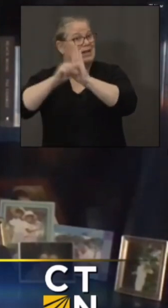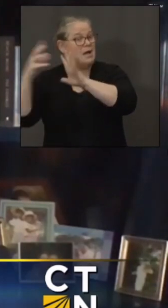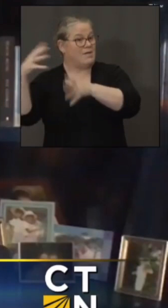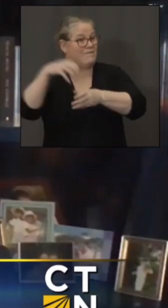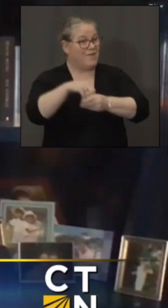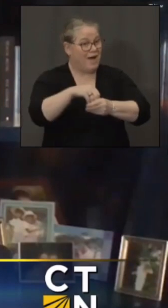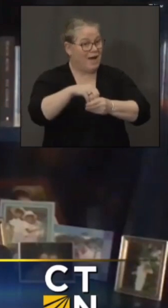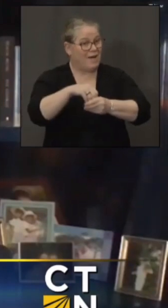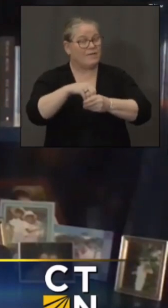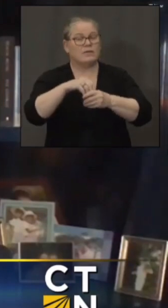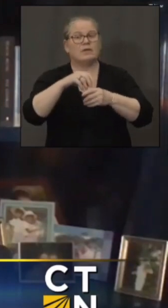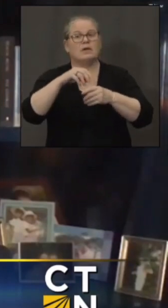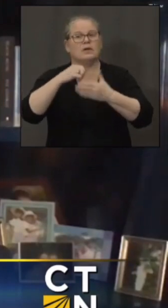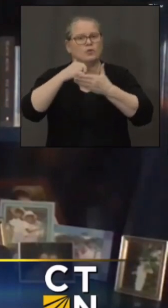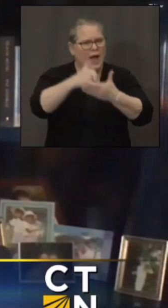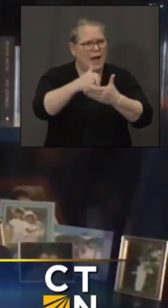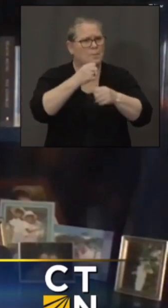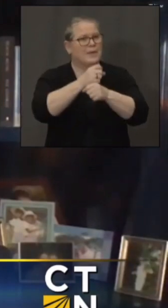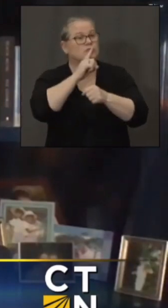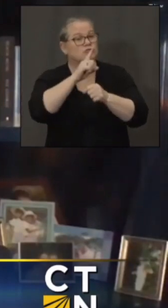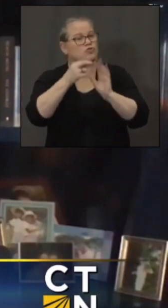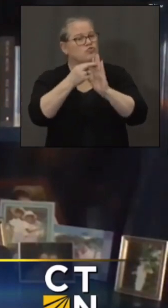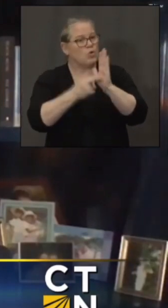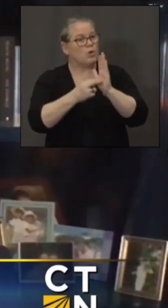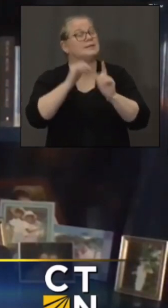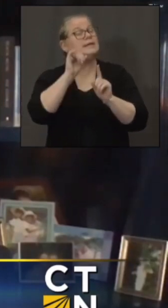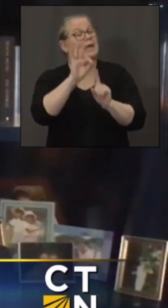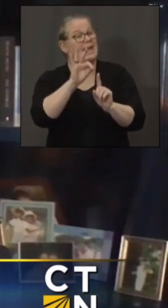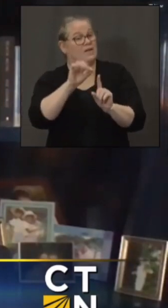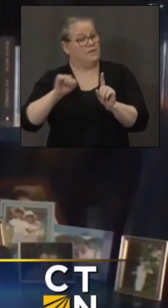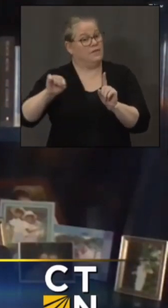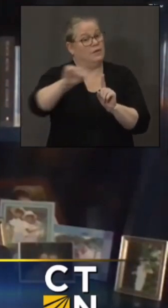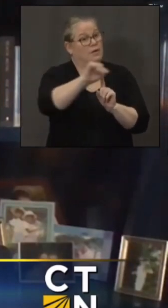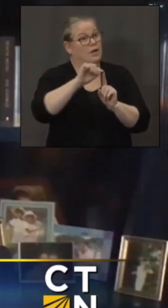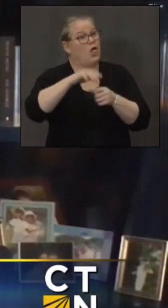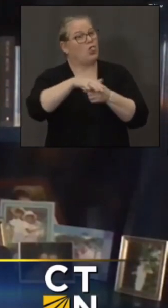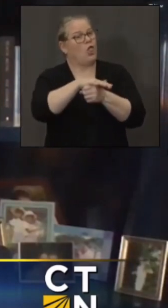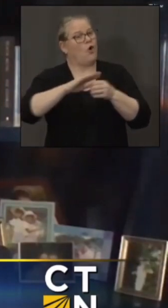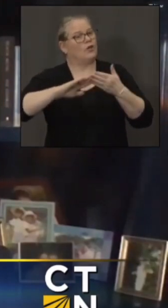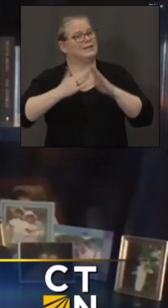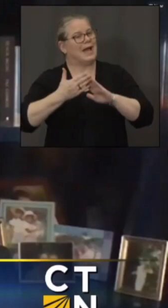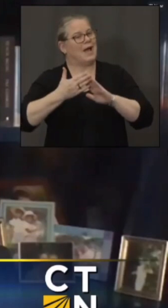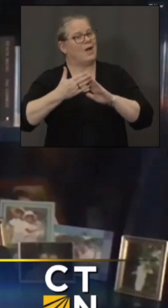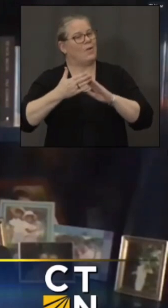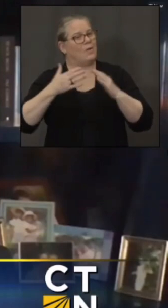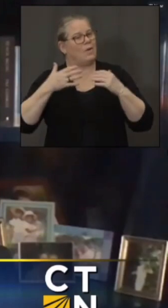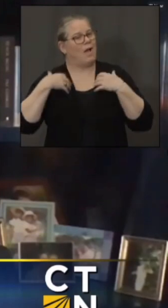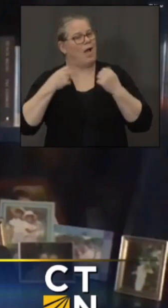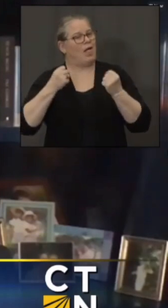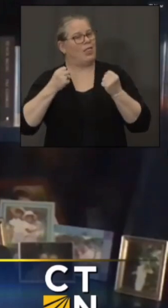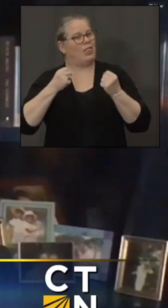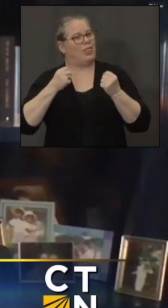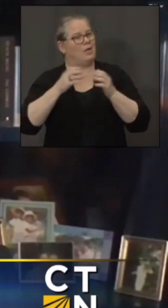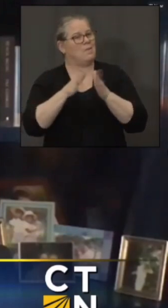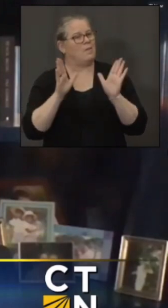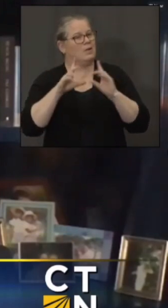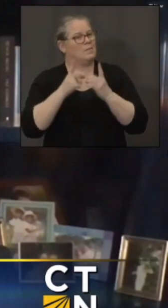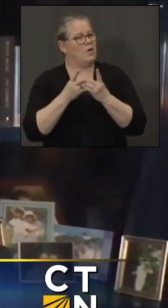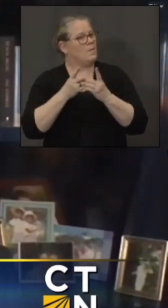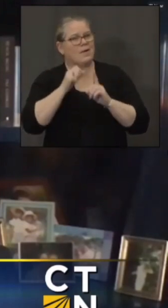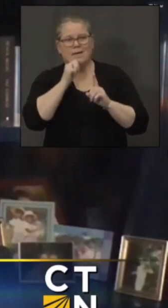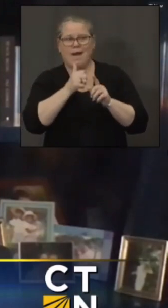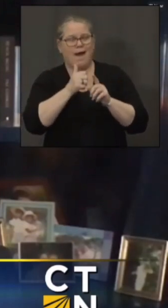not effectively enforcing those mandates, laws, and regulations.